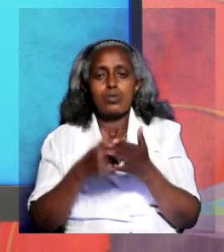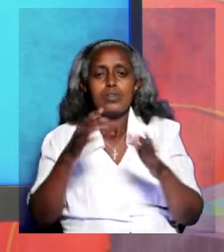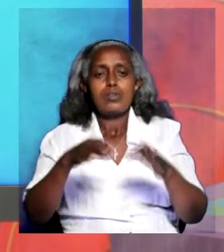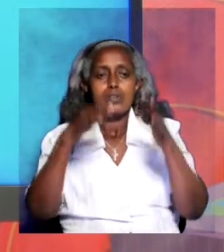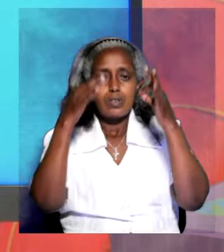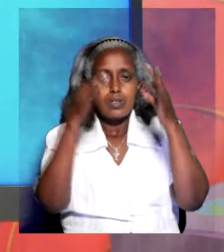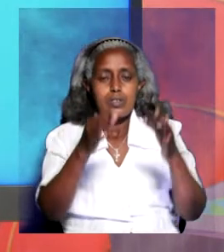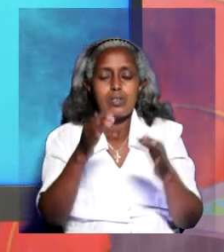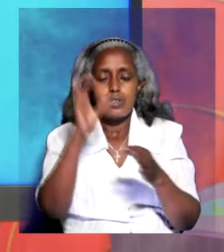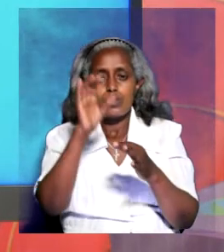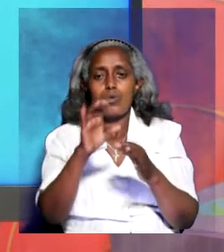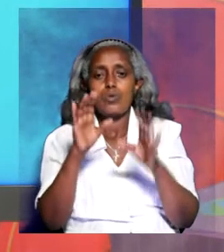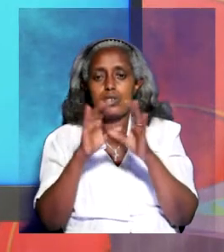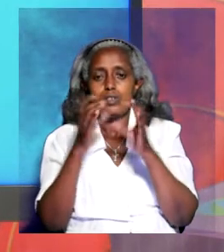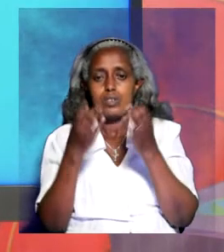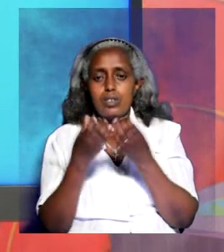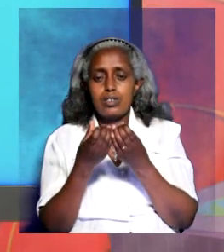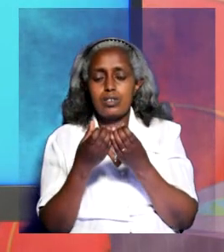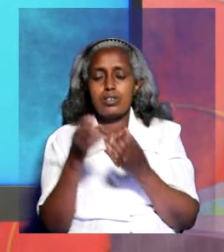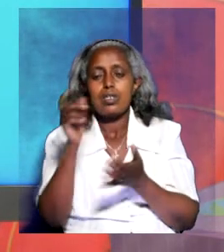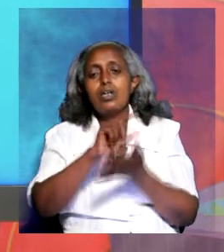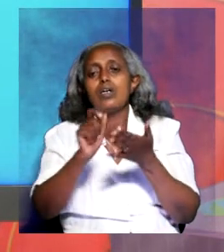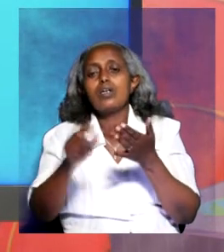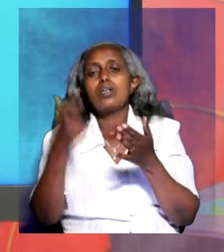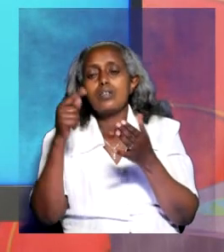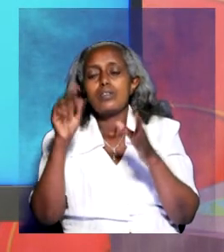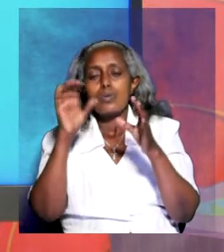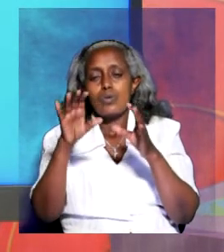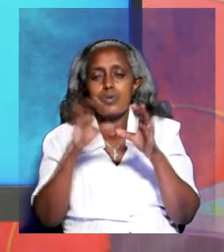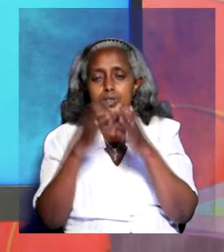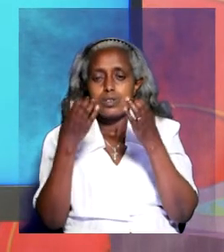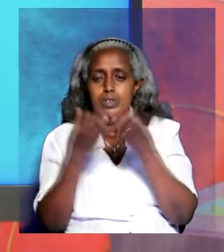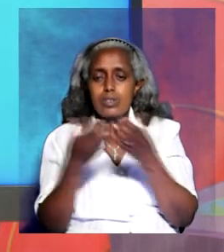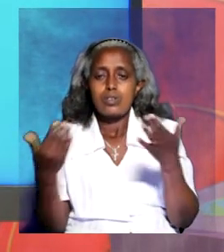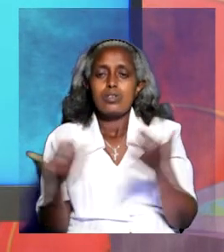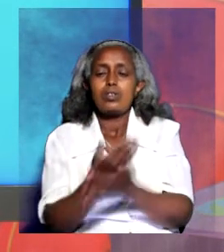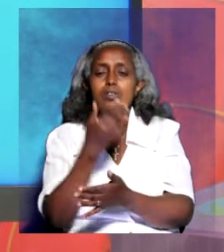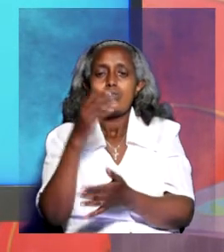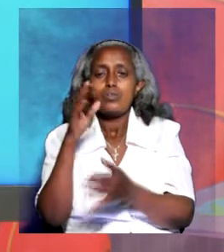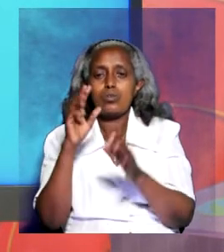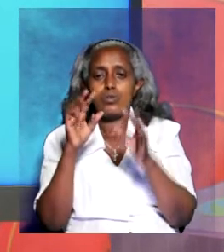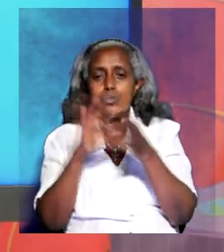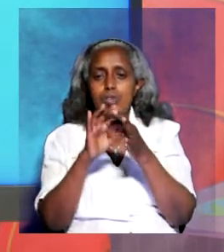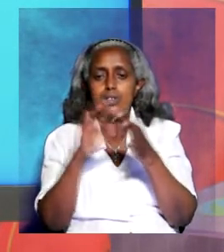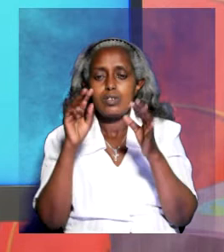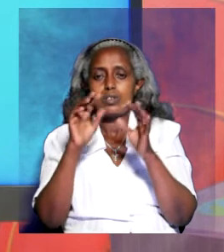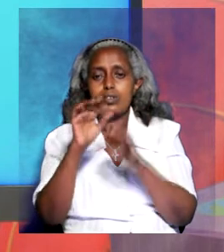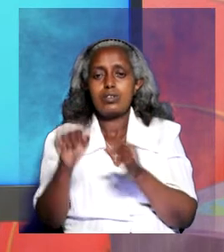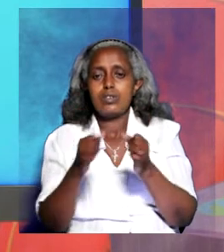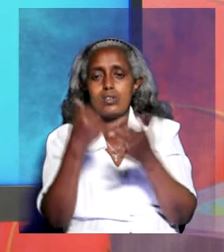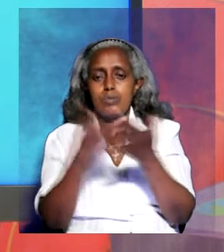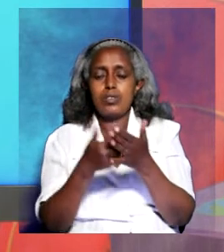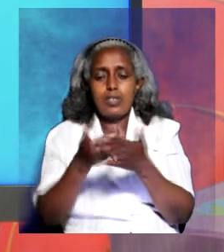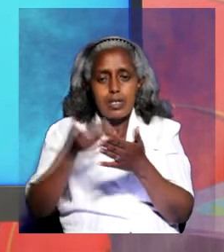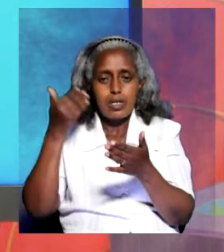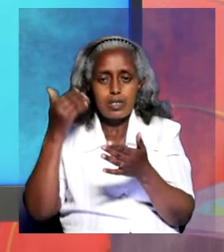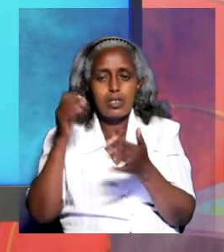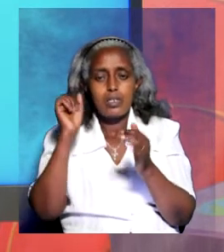translate conic section, right, the conic section in new coordinate system as I said earlier, so I can write this